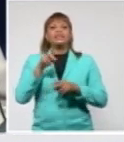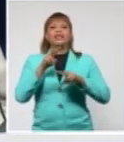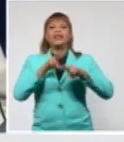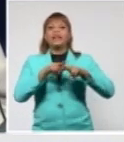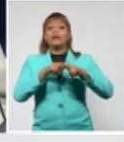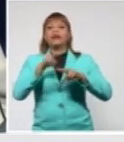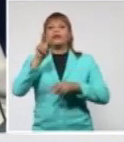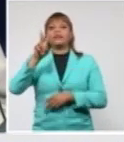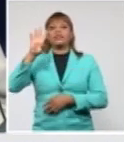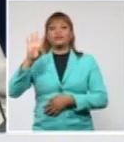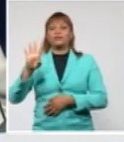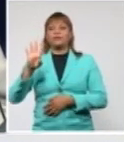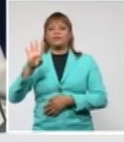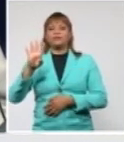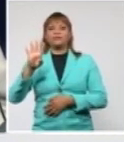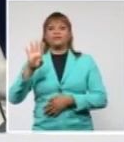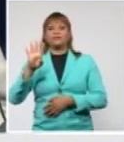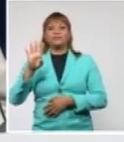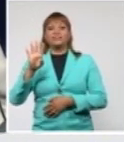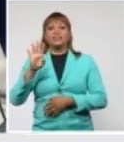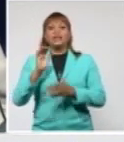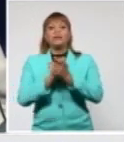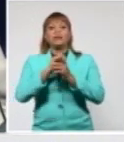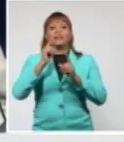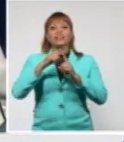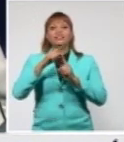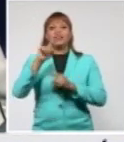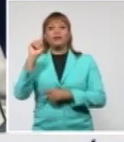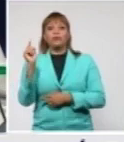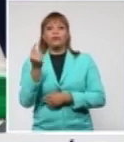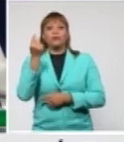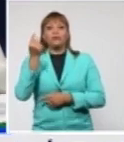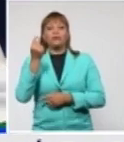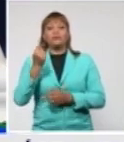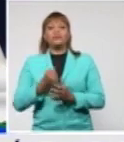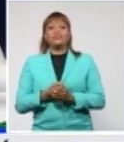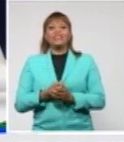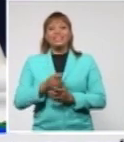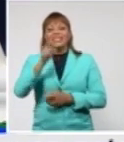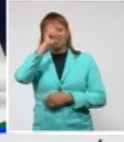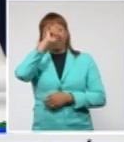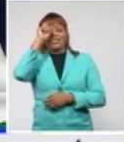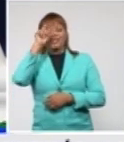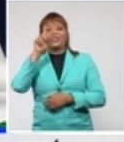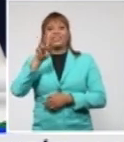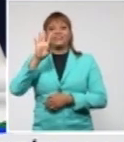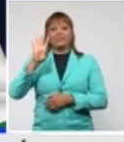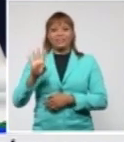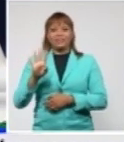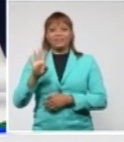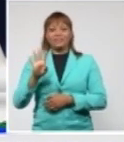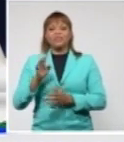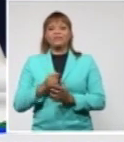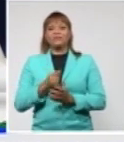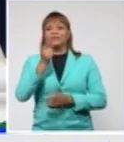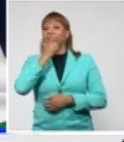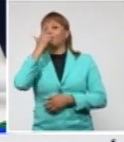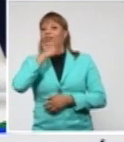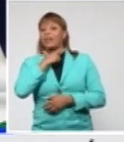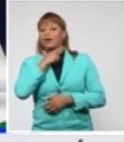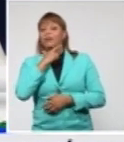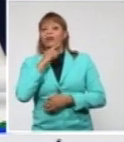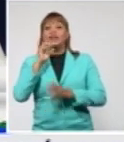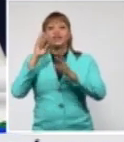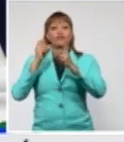patient continues to be in a critical state in hospital in Villa Clara, while 4 patients are reported as serious and